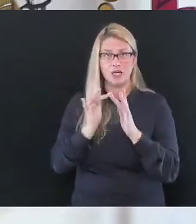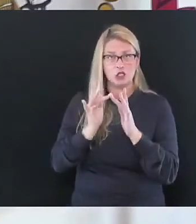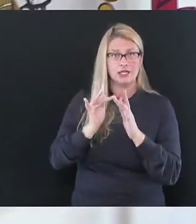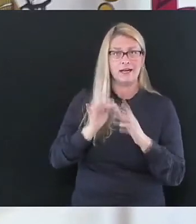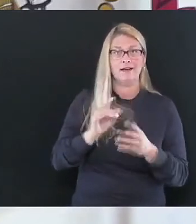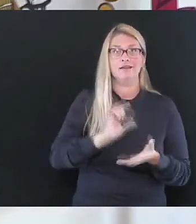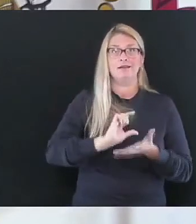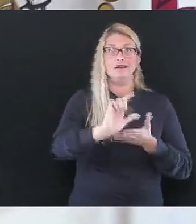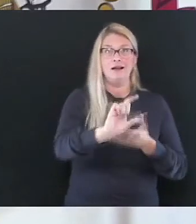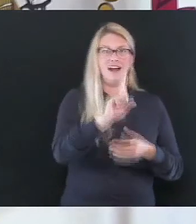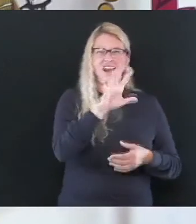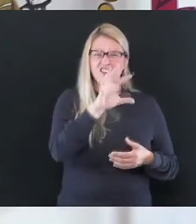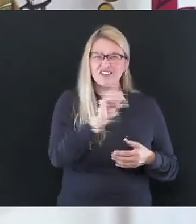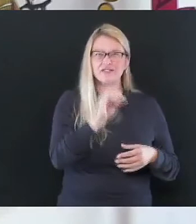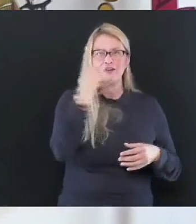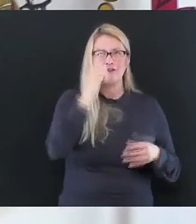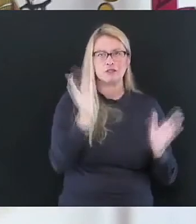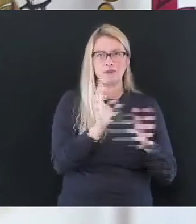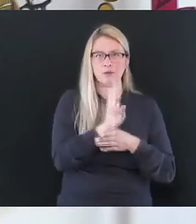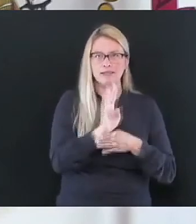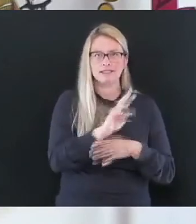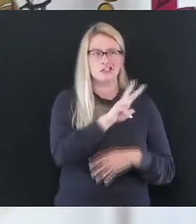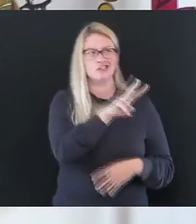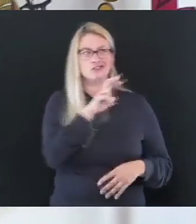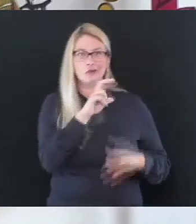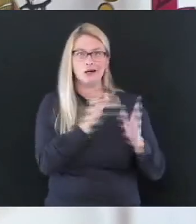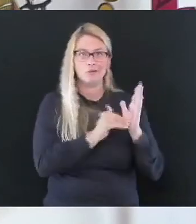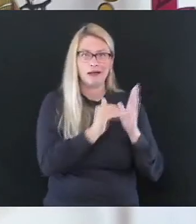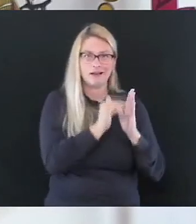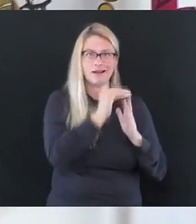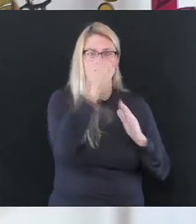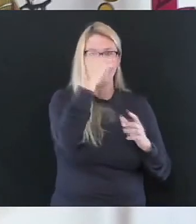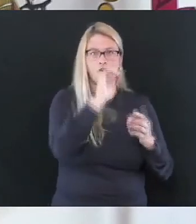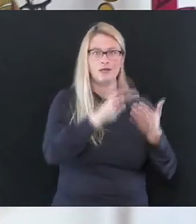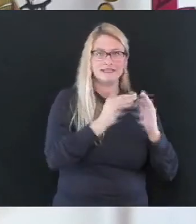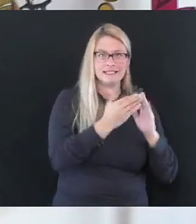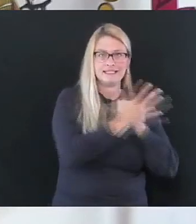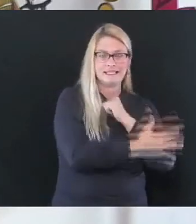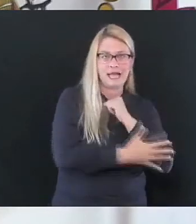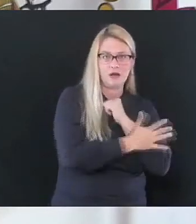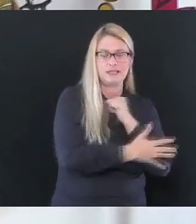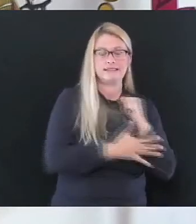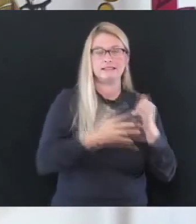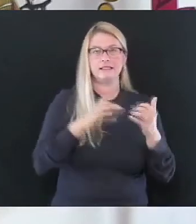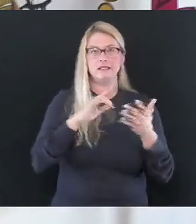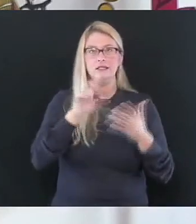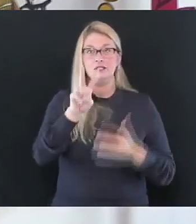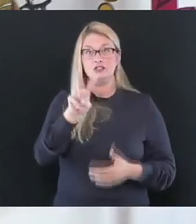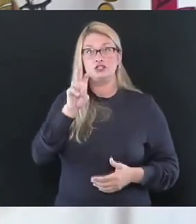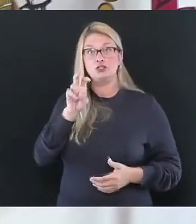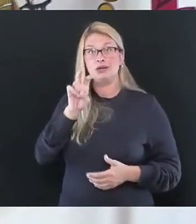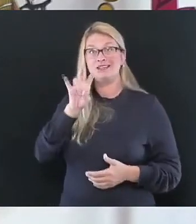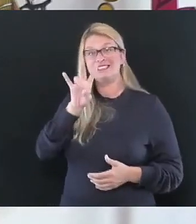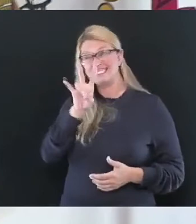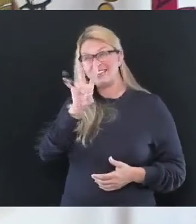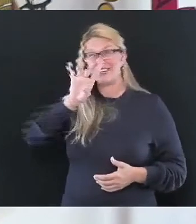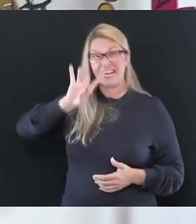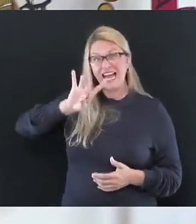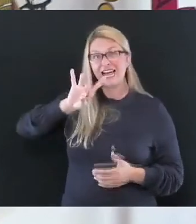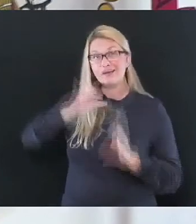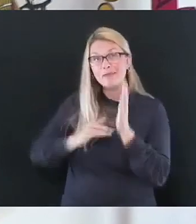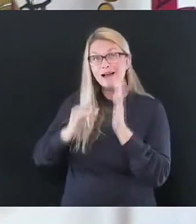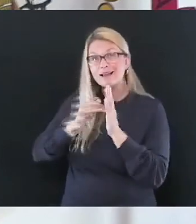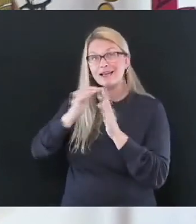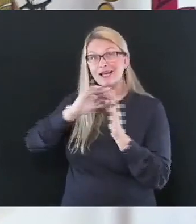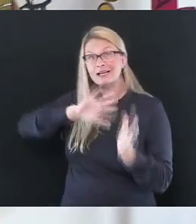small businesses. $200 million was set aside for our cities and our counties. Then $278 million was